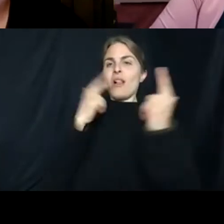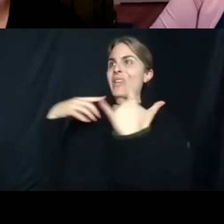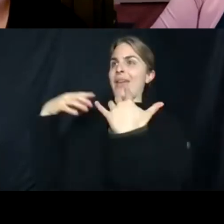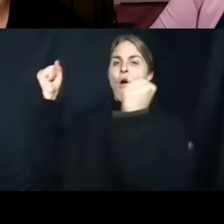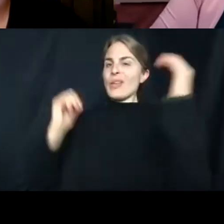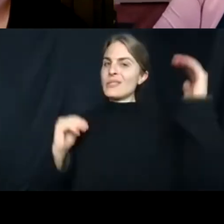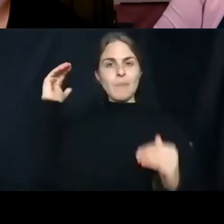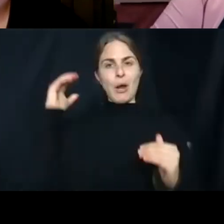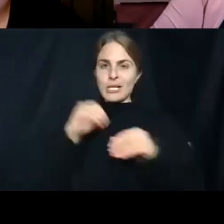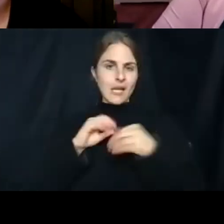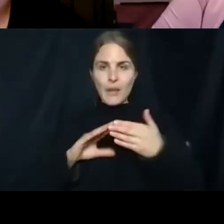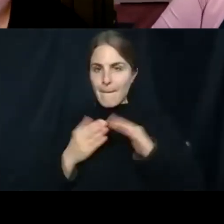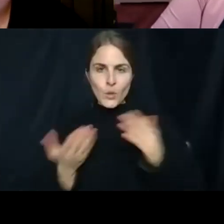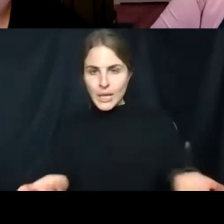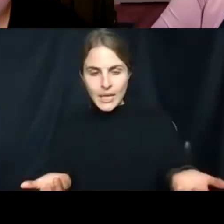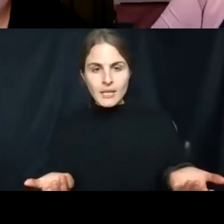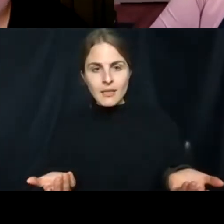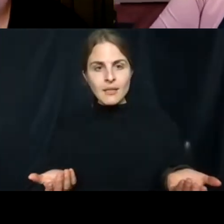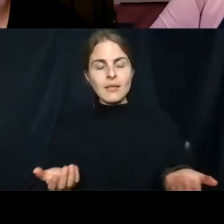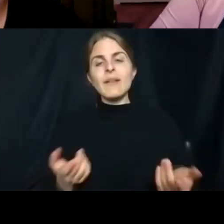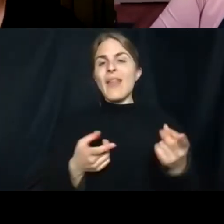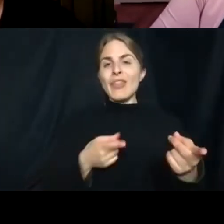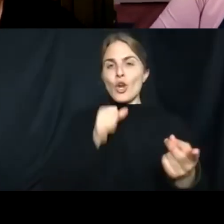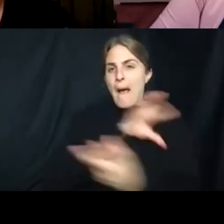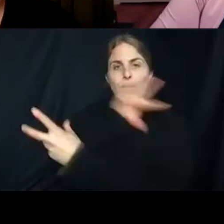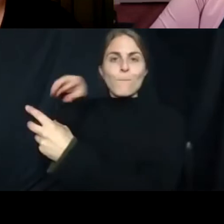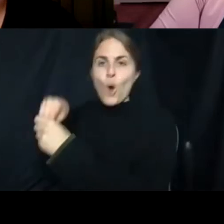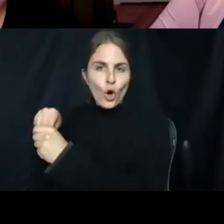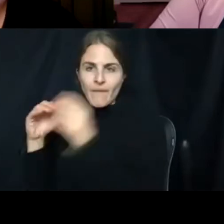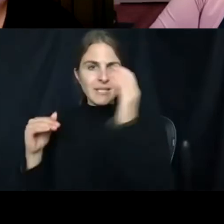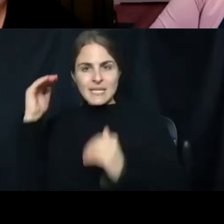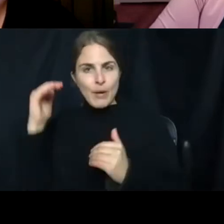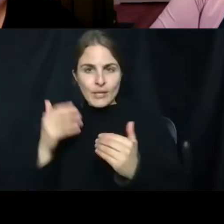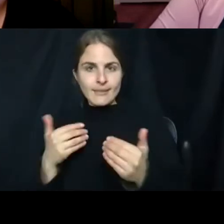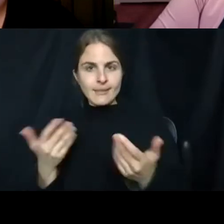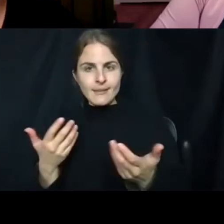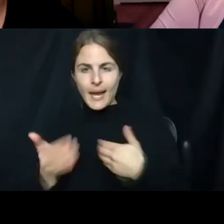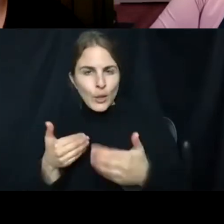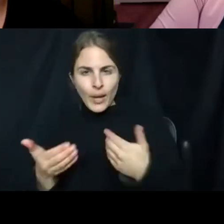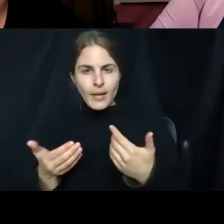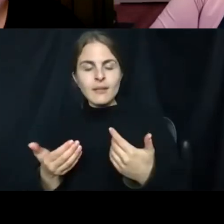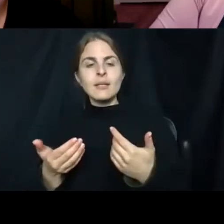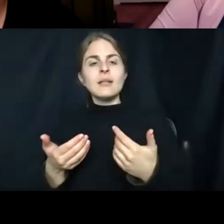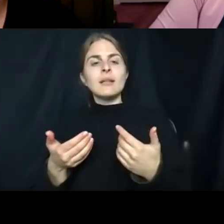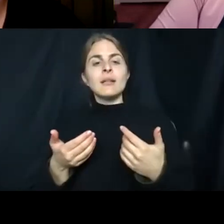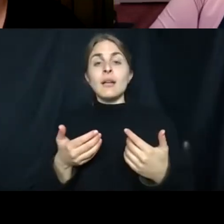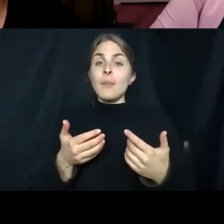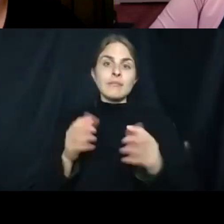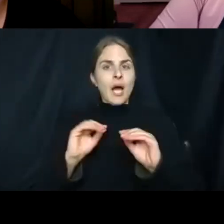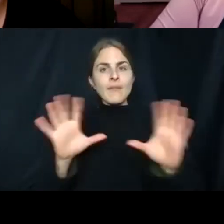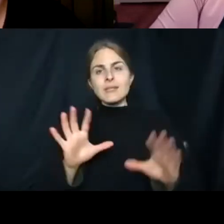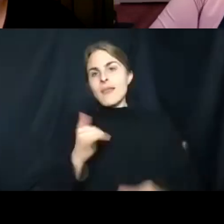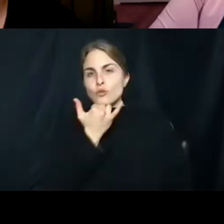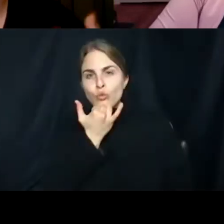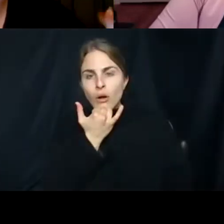disparities in the communities that, again, they're often not part of. And that's one, incredibly wrong, as we discussed, because